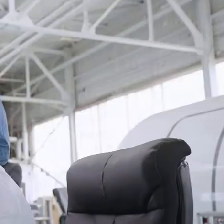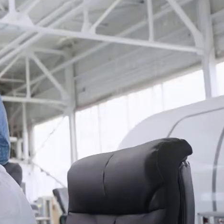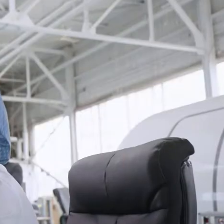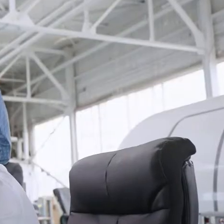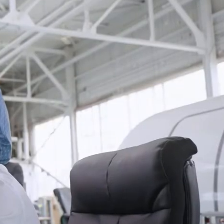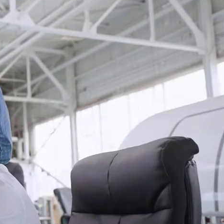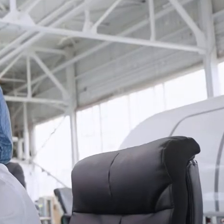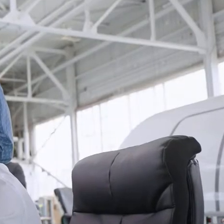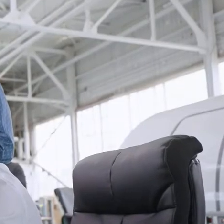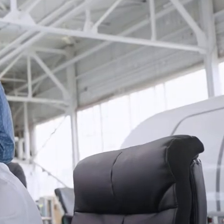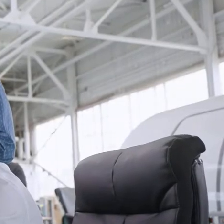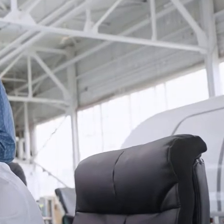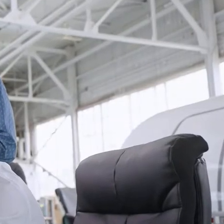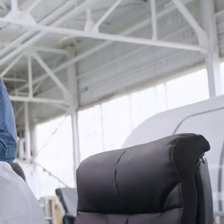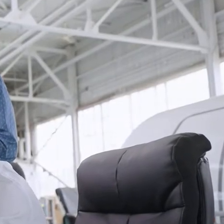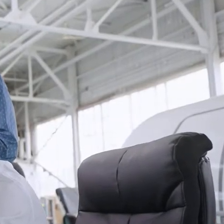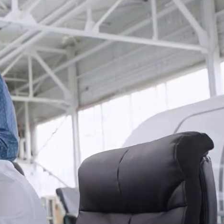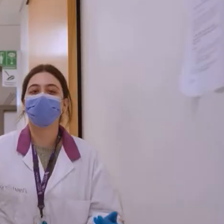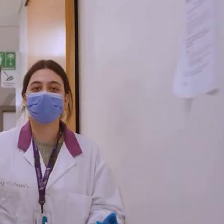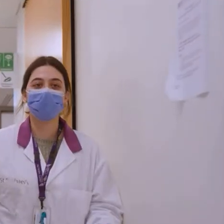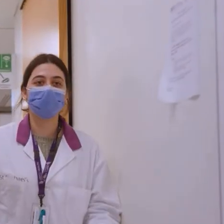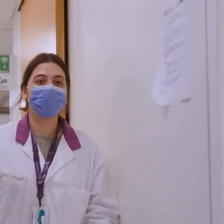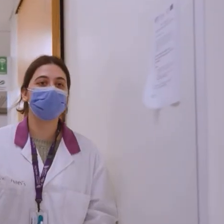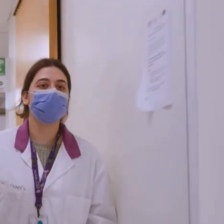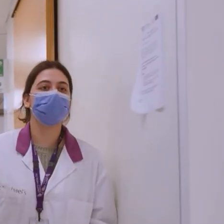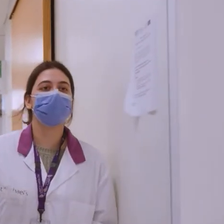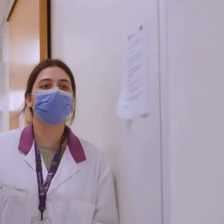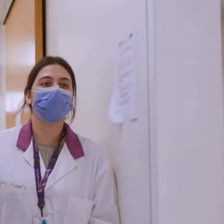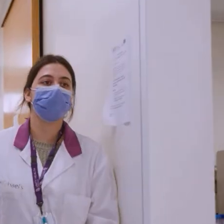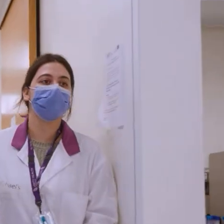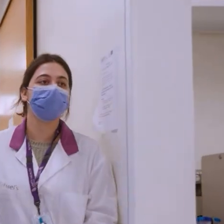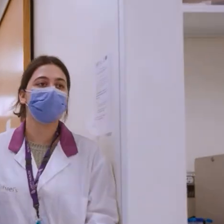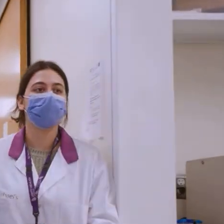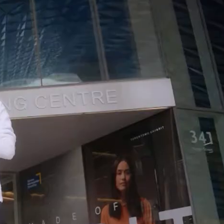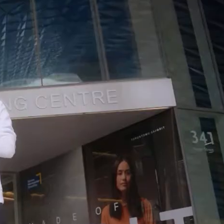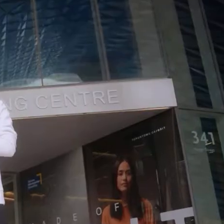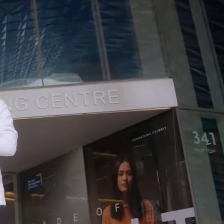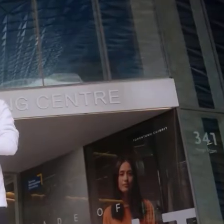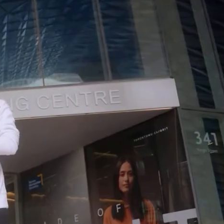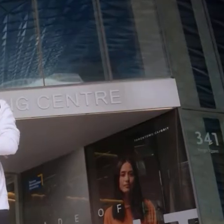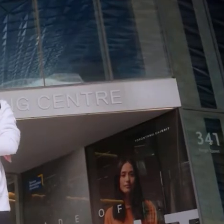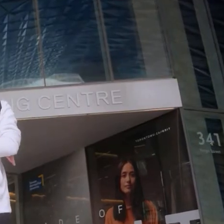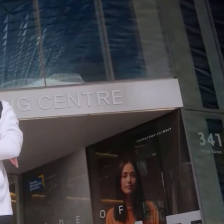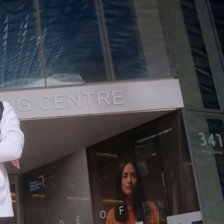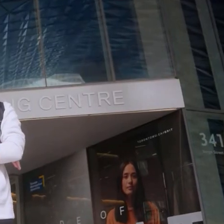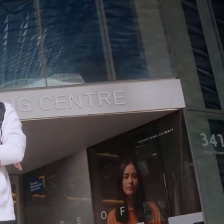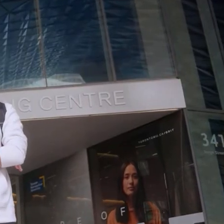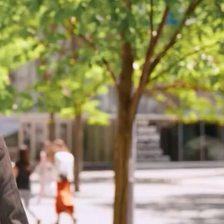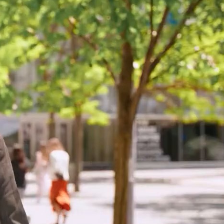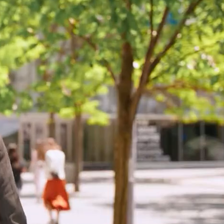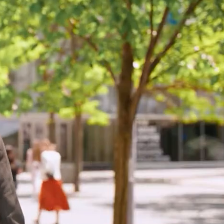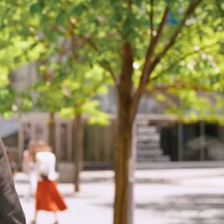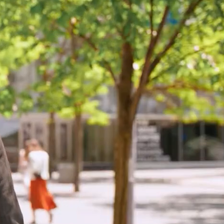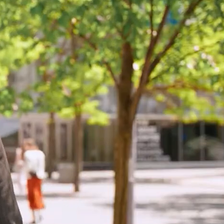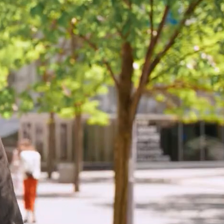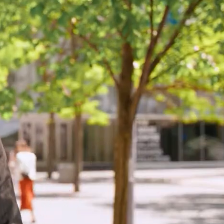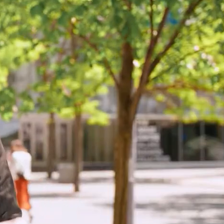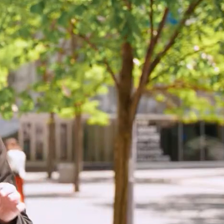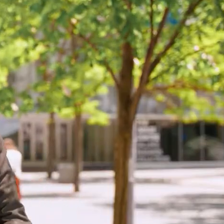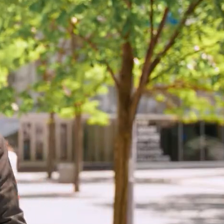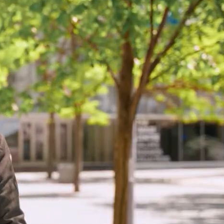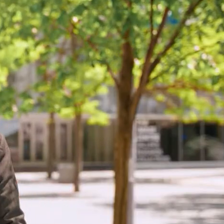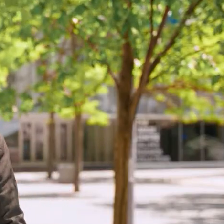lives, I challenge you to keep growing and using your unique voices to change the world. Never be afraid